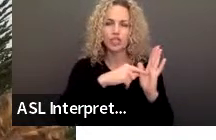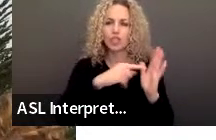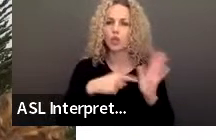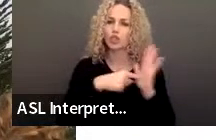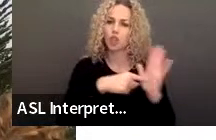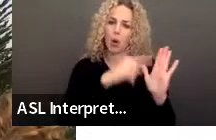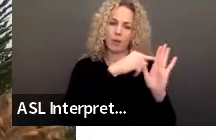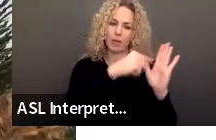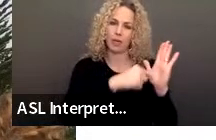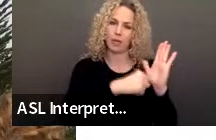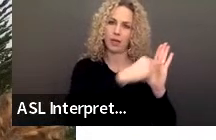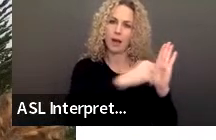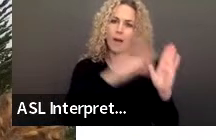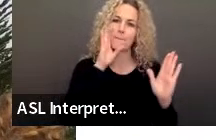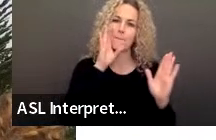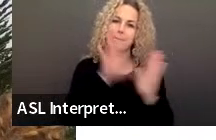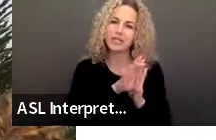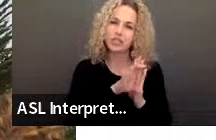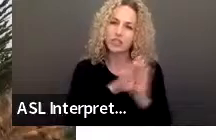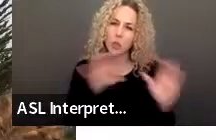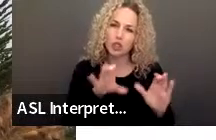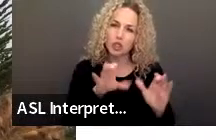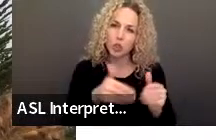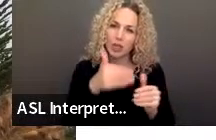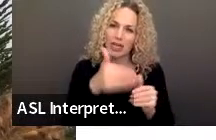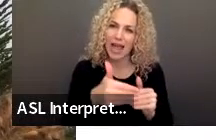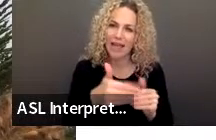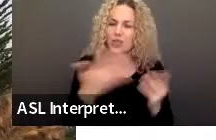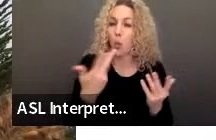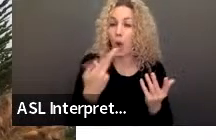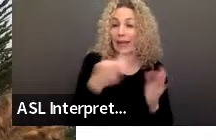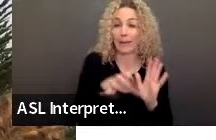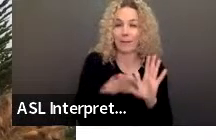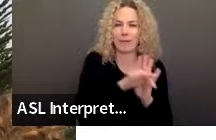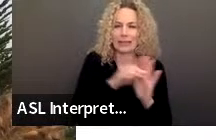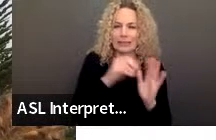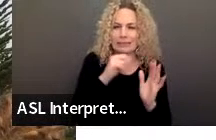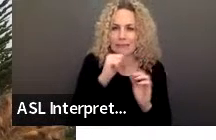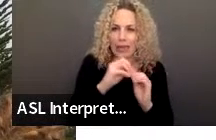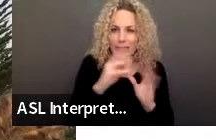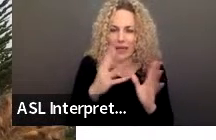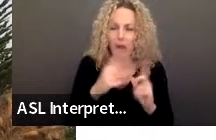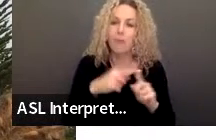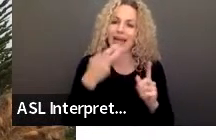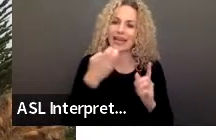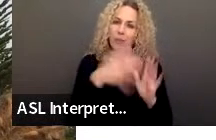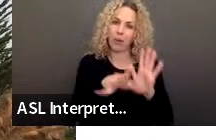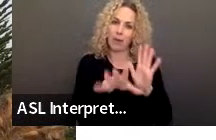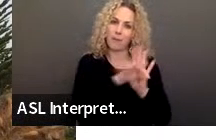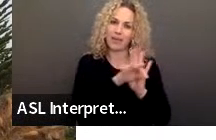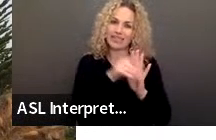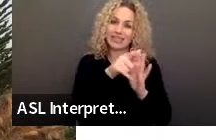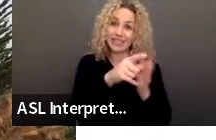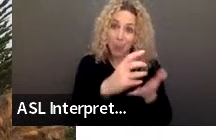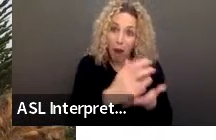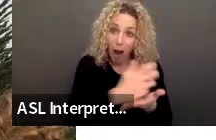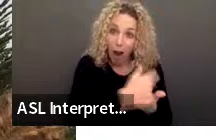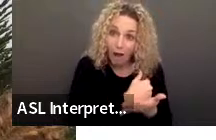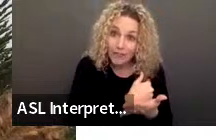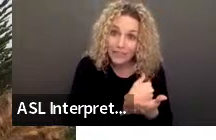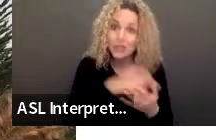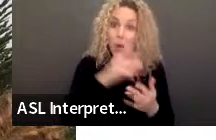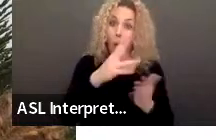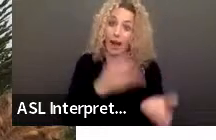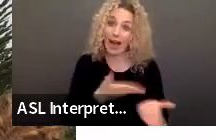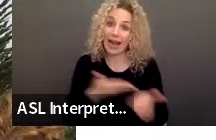sure. It's not clear from the image what he's selecting from, but he may be choosing to be the one to harvest versus the one to carry